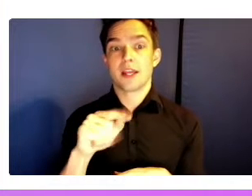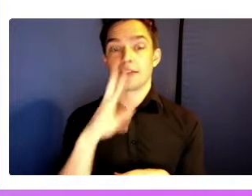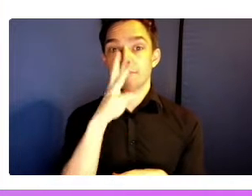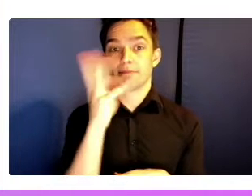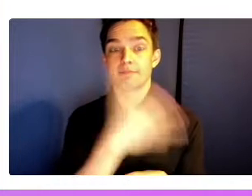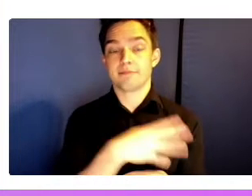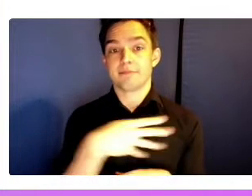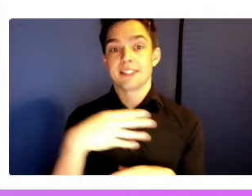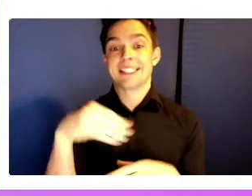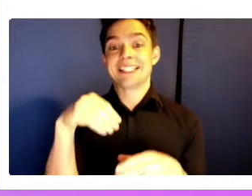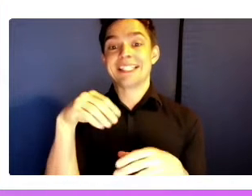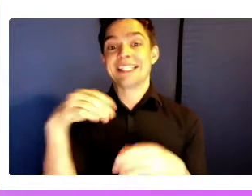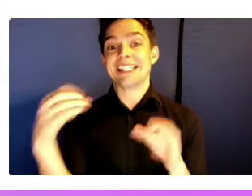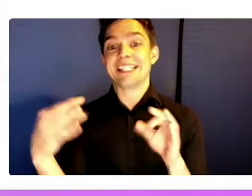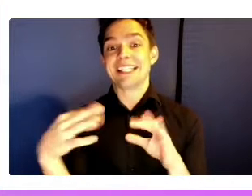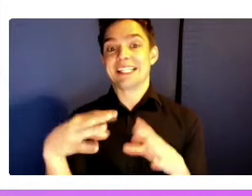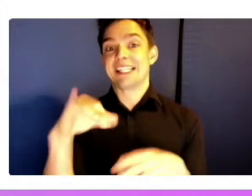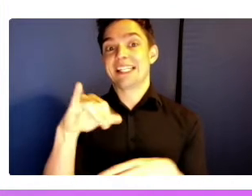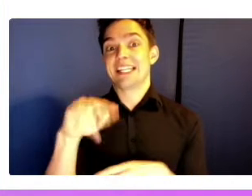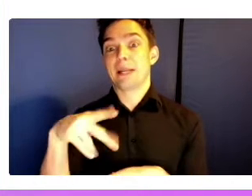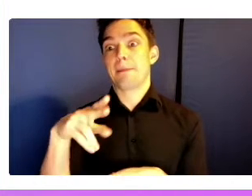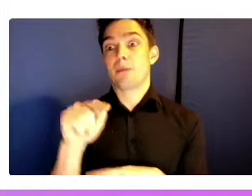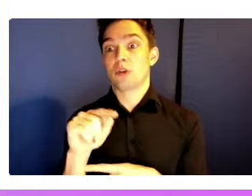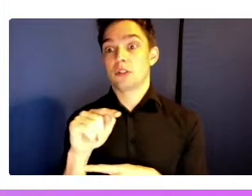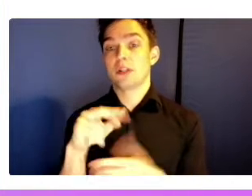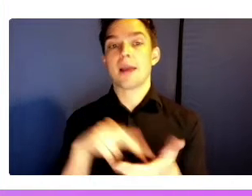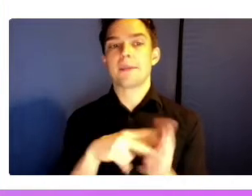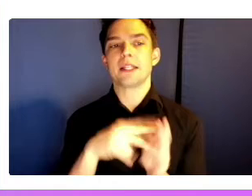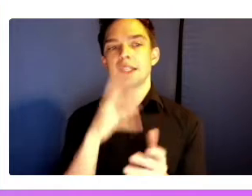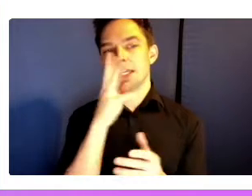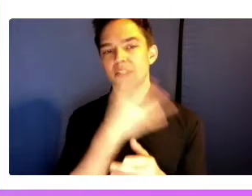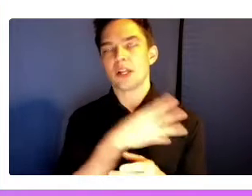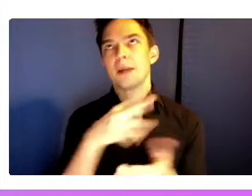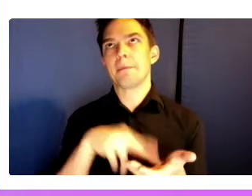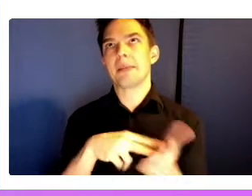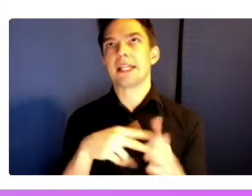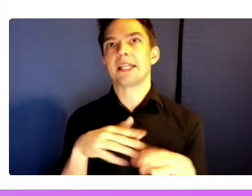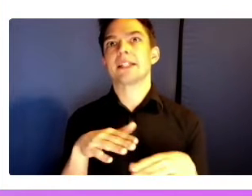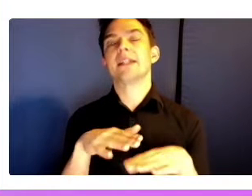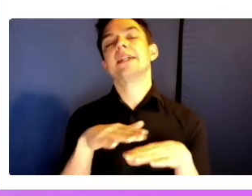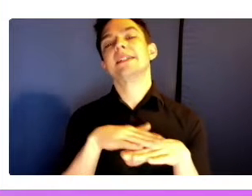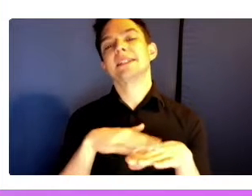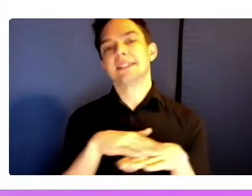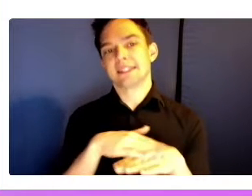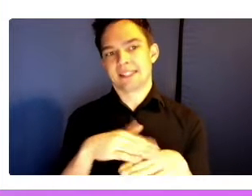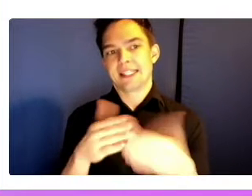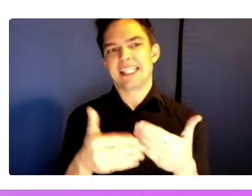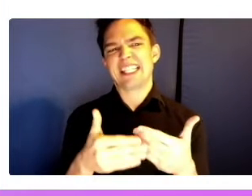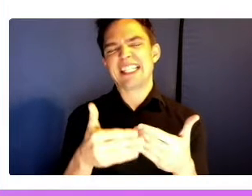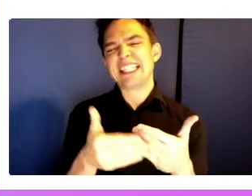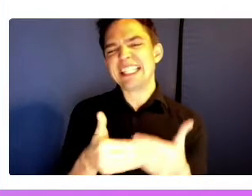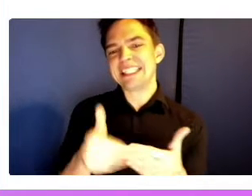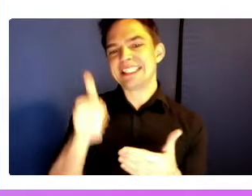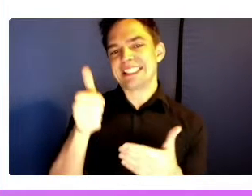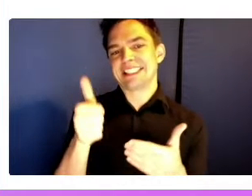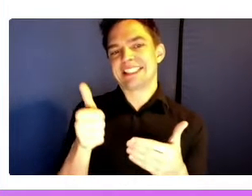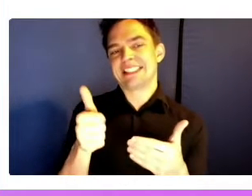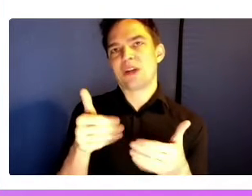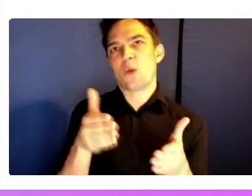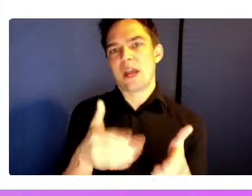on the input. And I mean this ignorant in the most docile sense of the word, the easiest sense of the